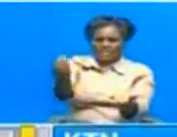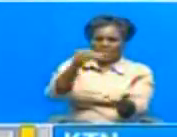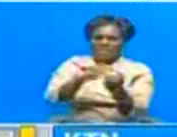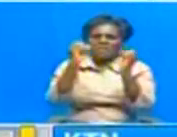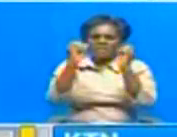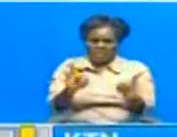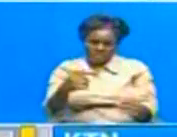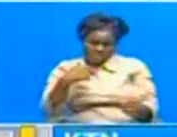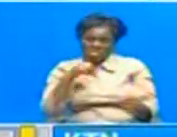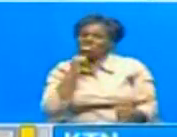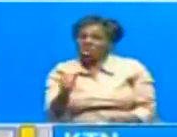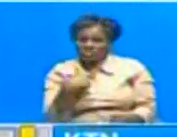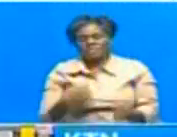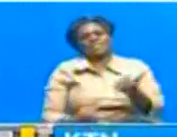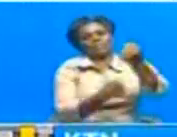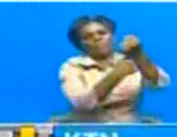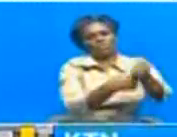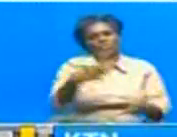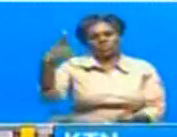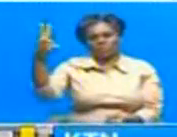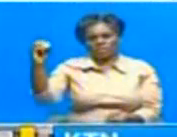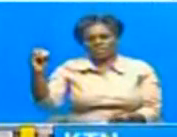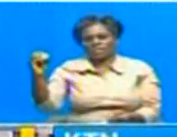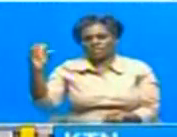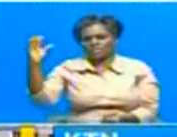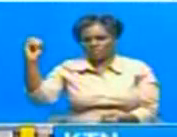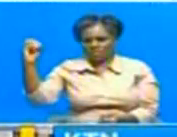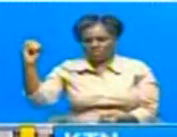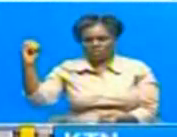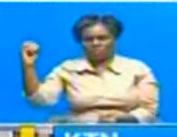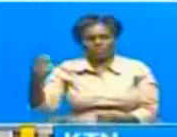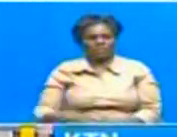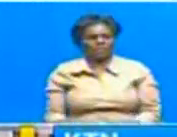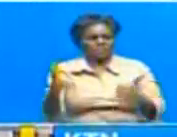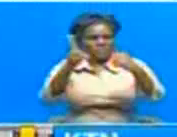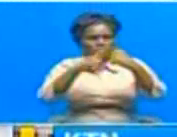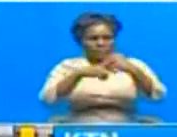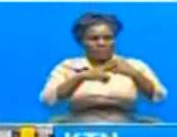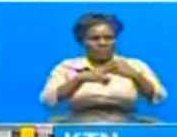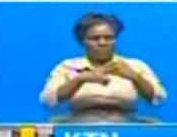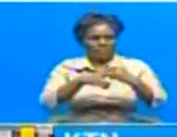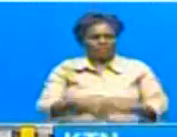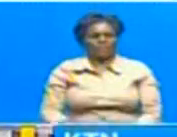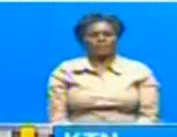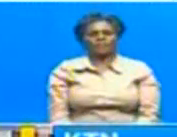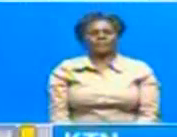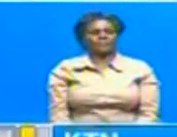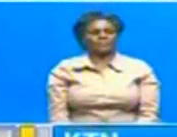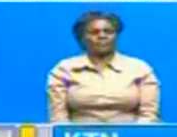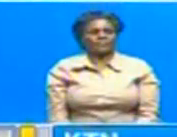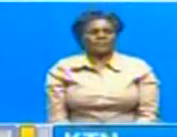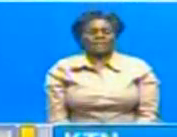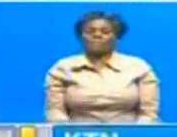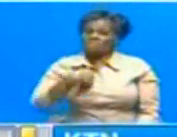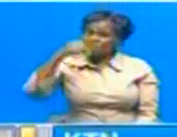not, I would have supported him in 2007 too. Okay? But we disagreed. Yeah. That's why I ran, and I